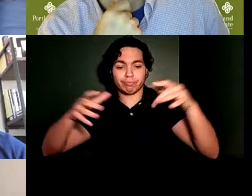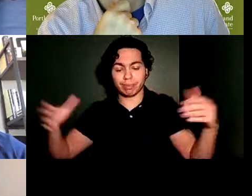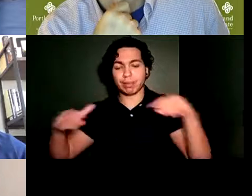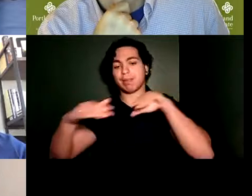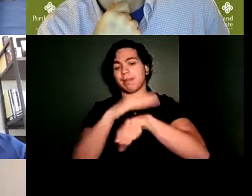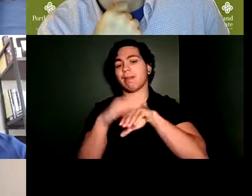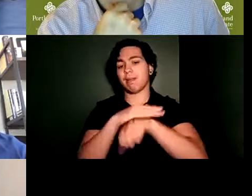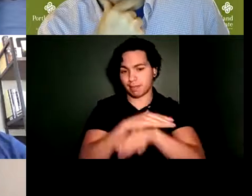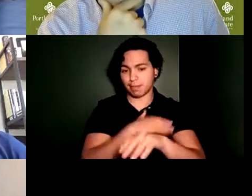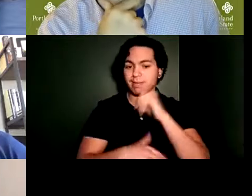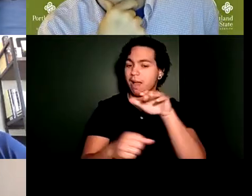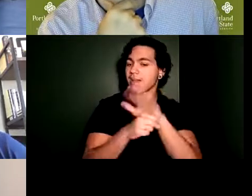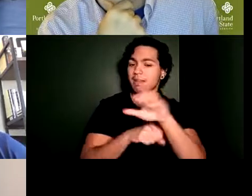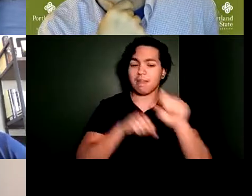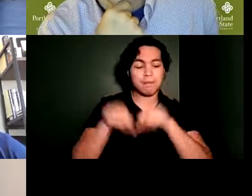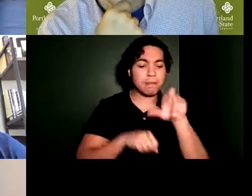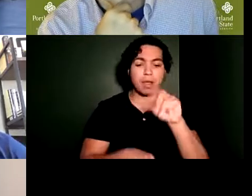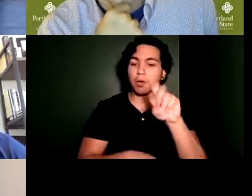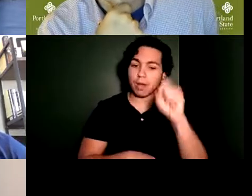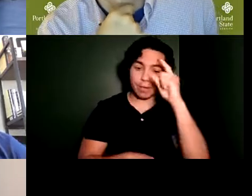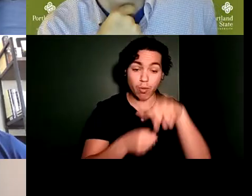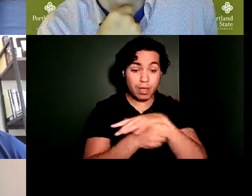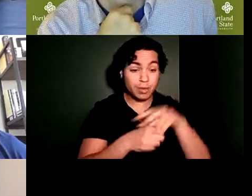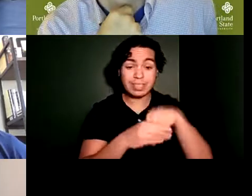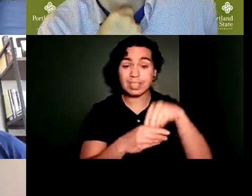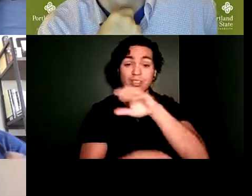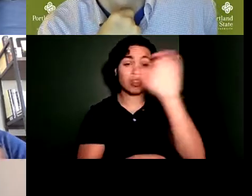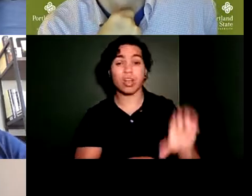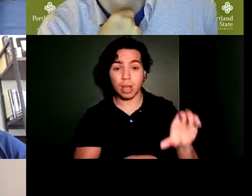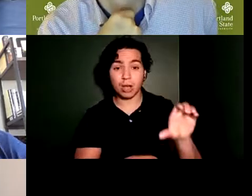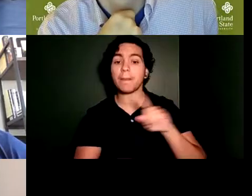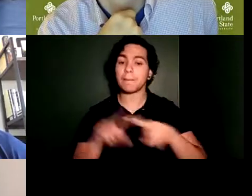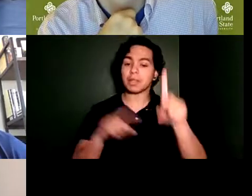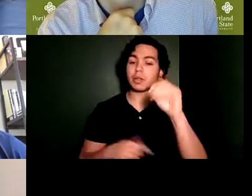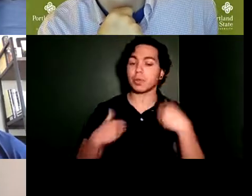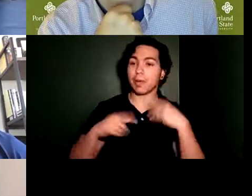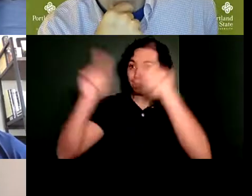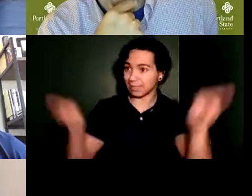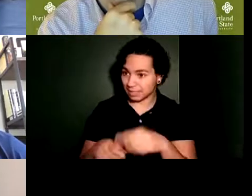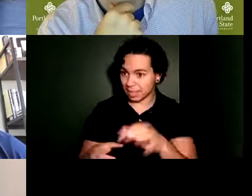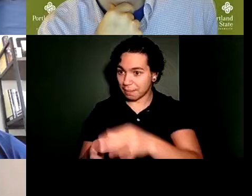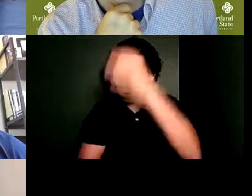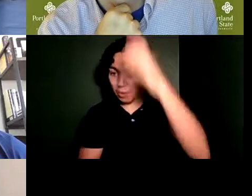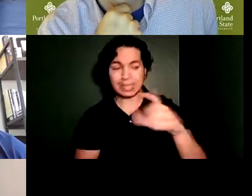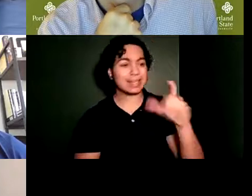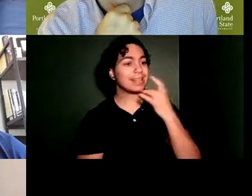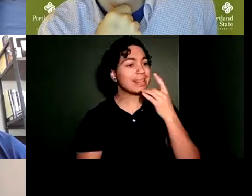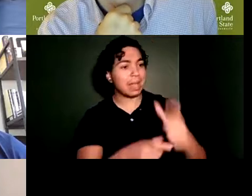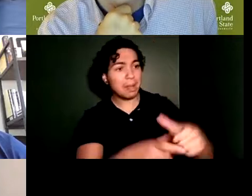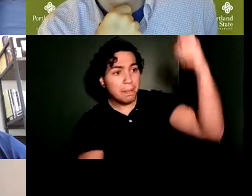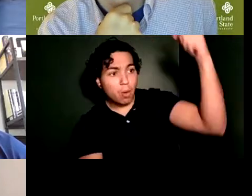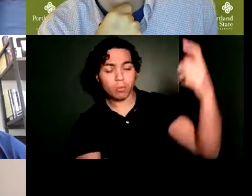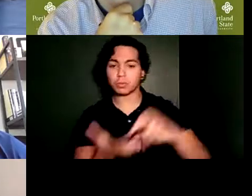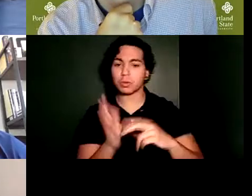be enough bike racks for the areas in Chicago, but they do have signposts and they do have light posts, and that also enabled them to be able